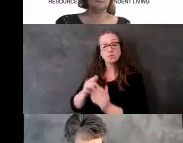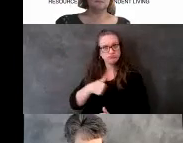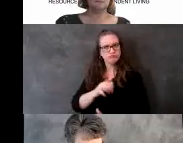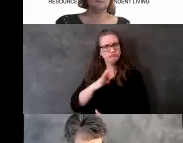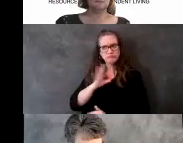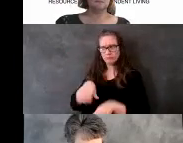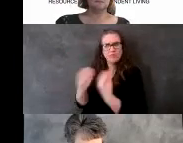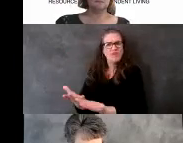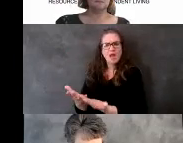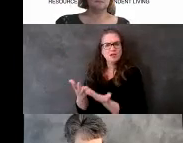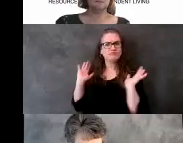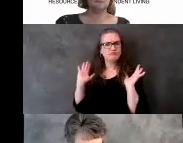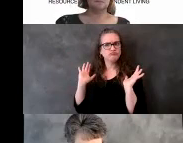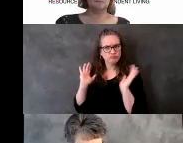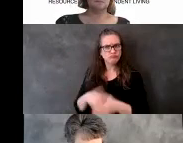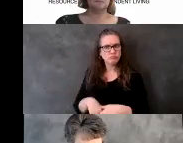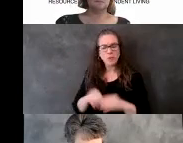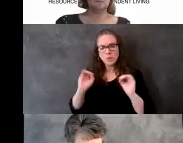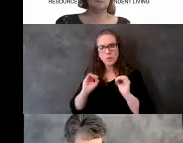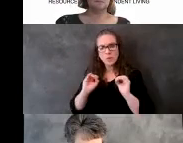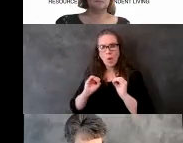to participate in the program.